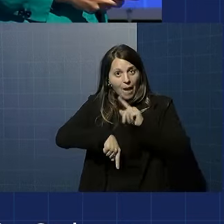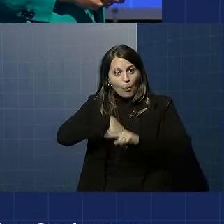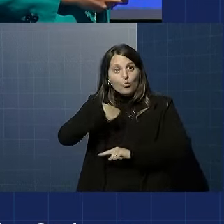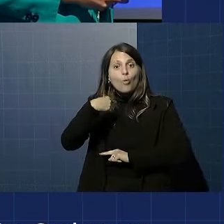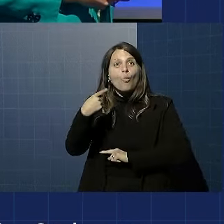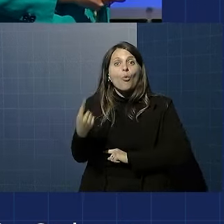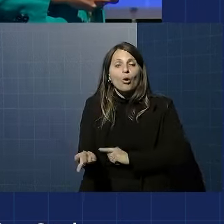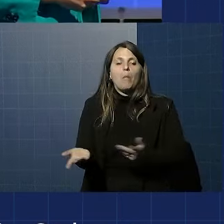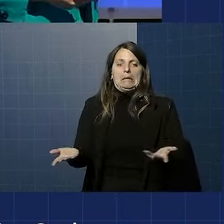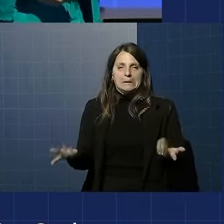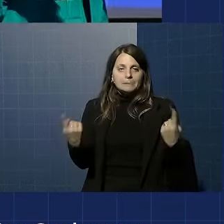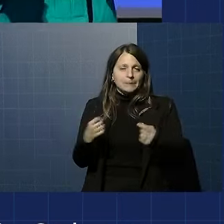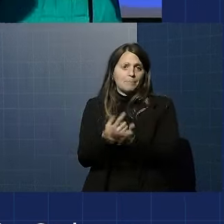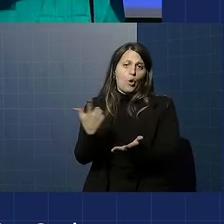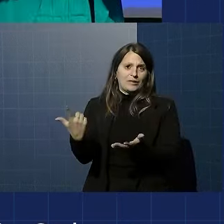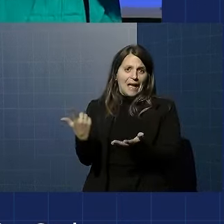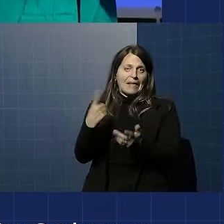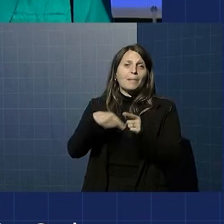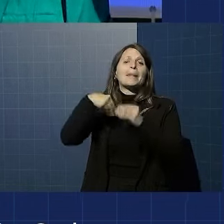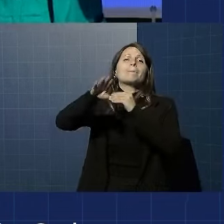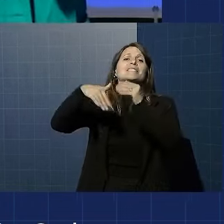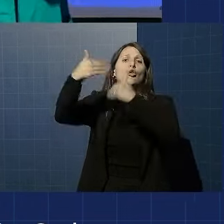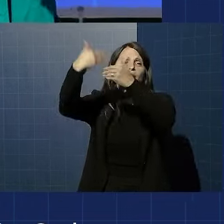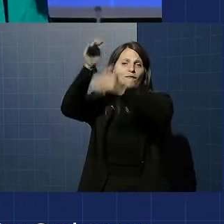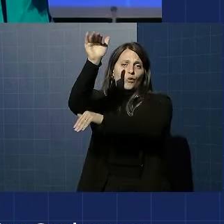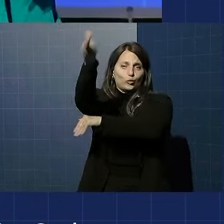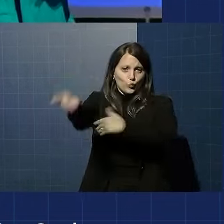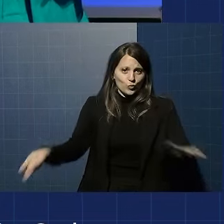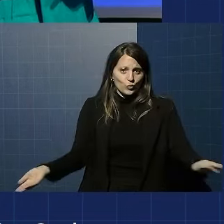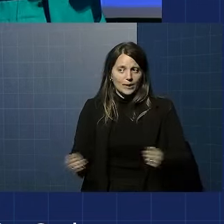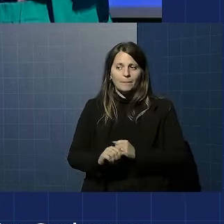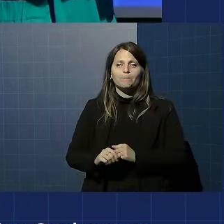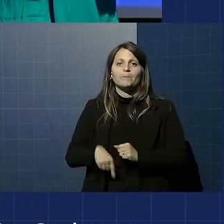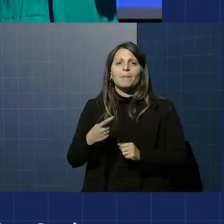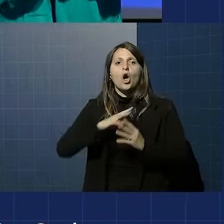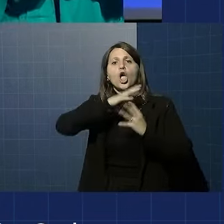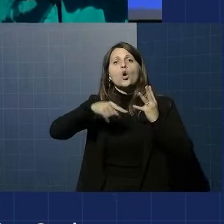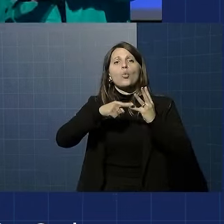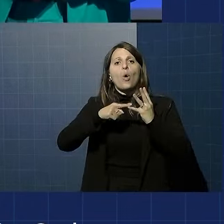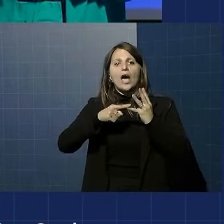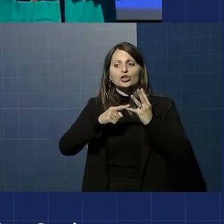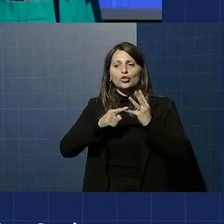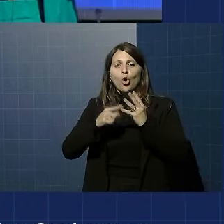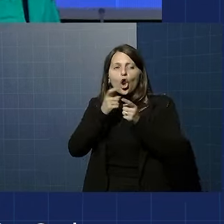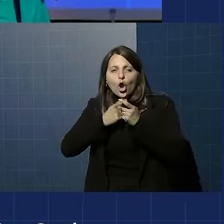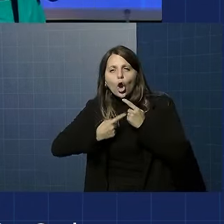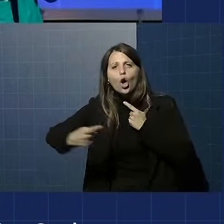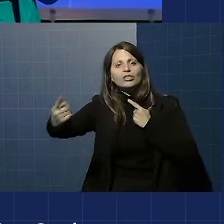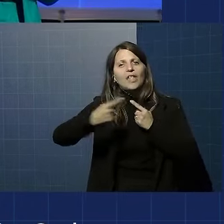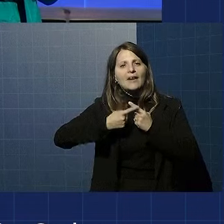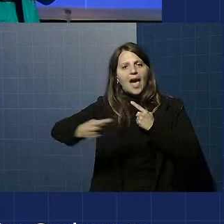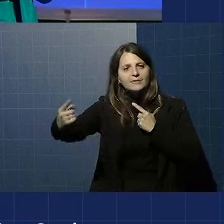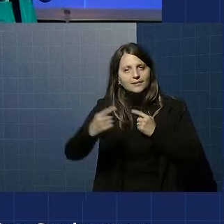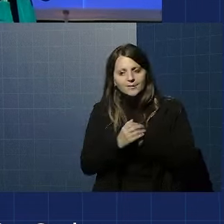missions. The fourth element is remoteness. Now, what does that mean, remoteness? It really means the distance